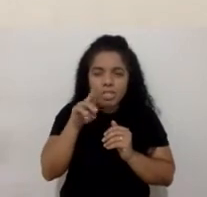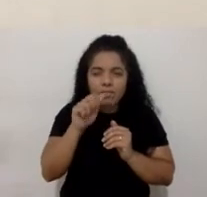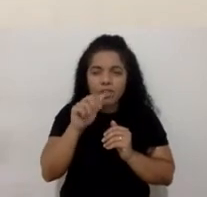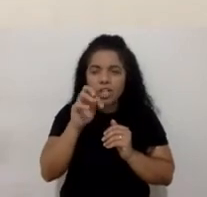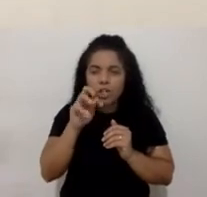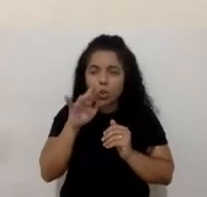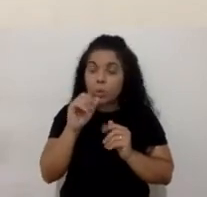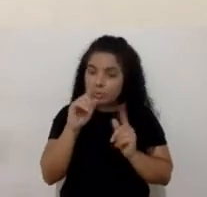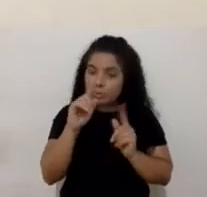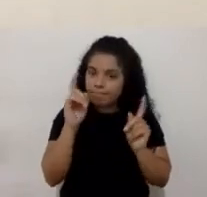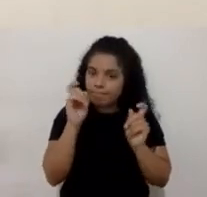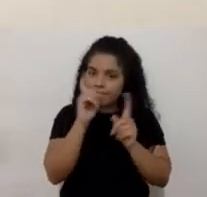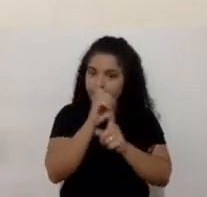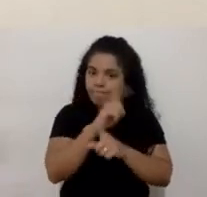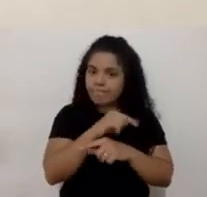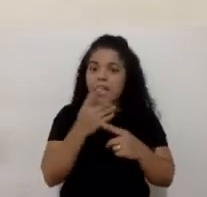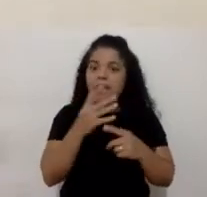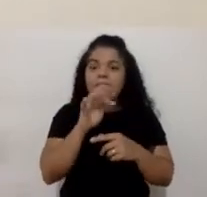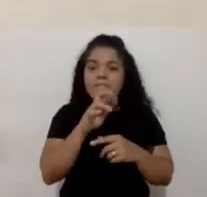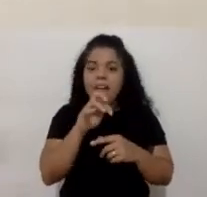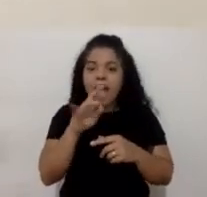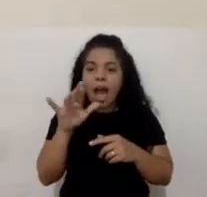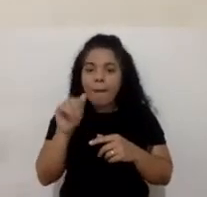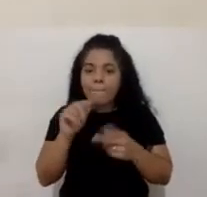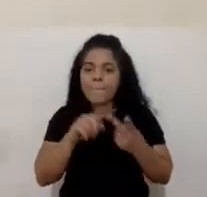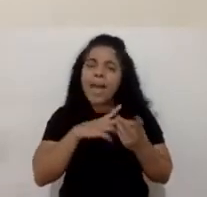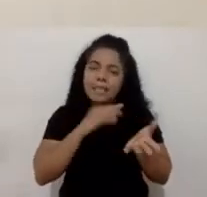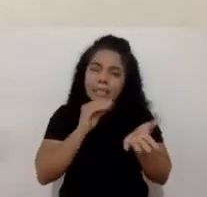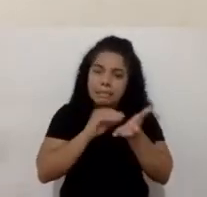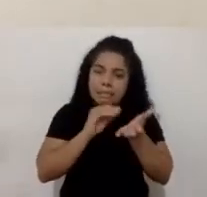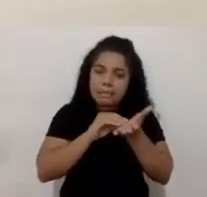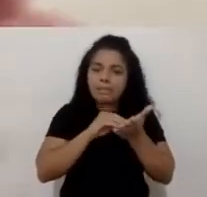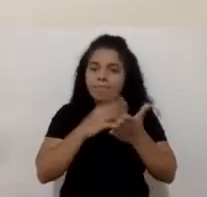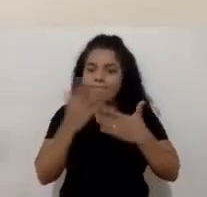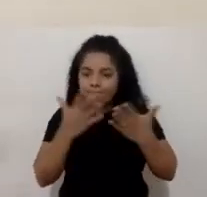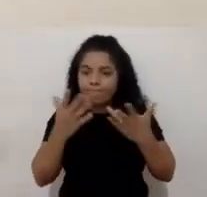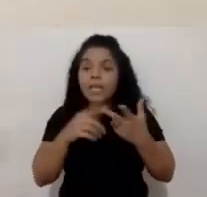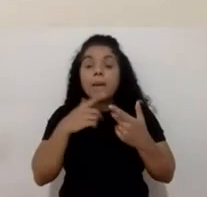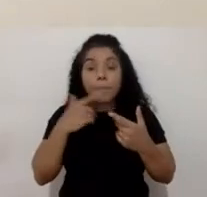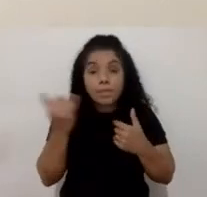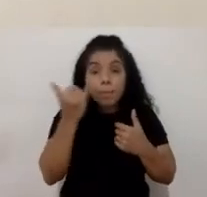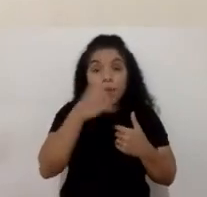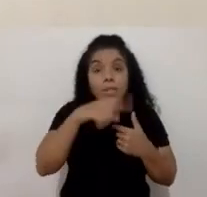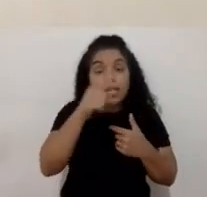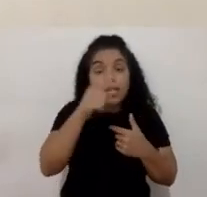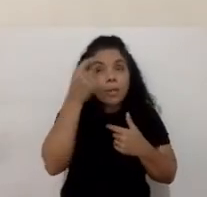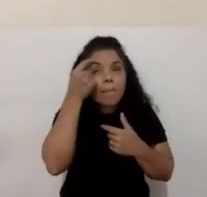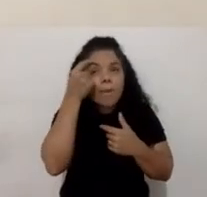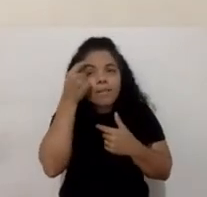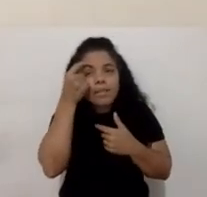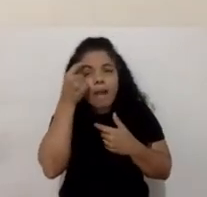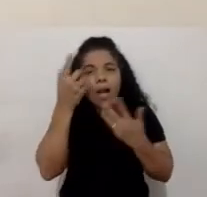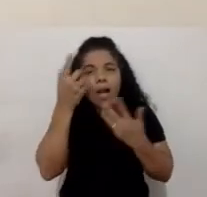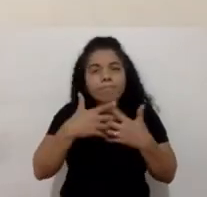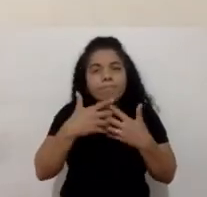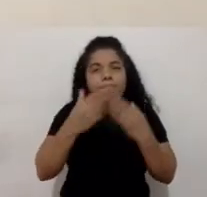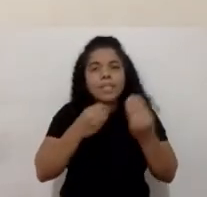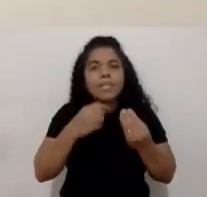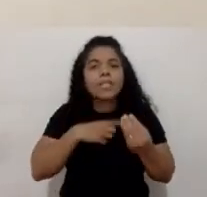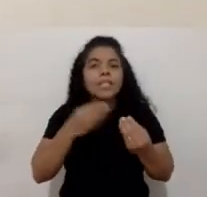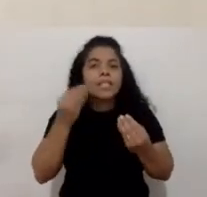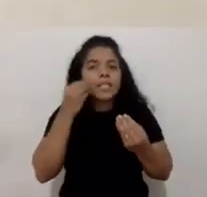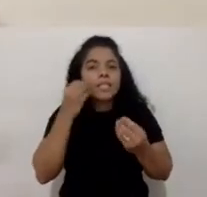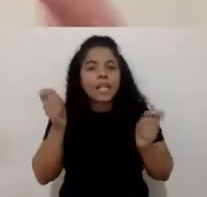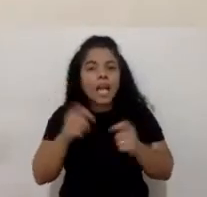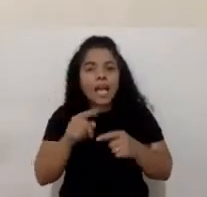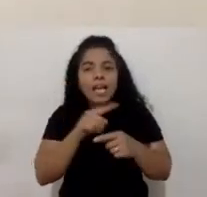quite important to think very carefully about having just enough testing. It's very easy when you're used to writing,